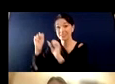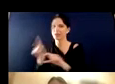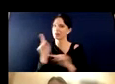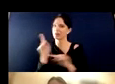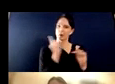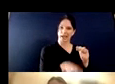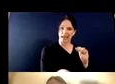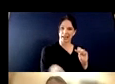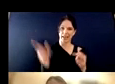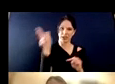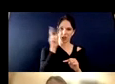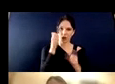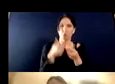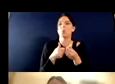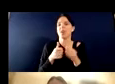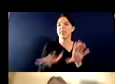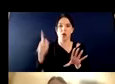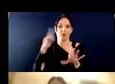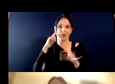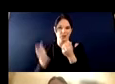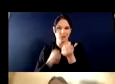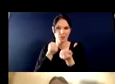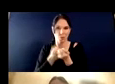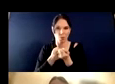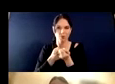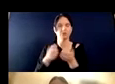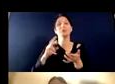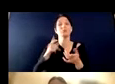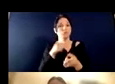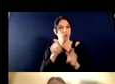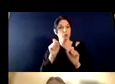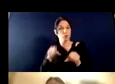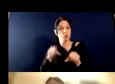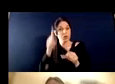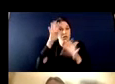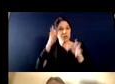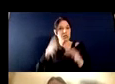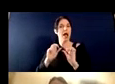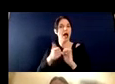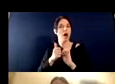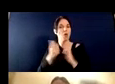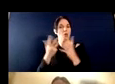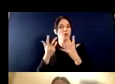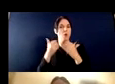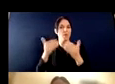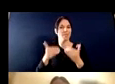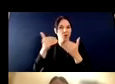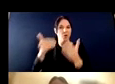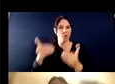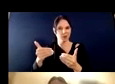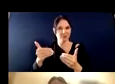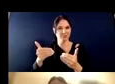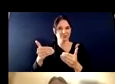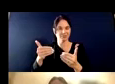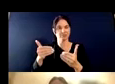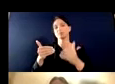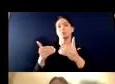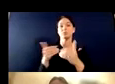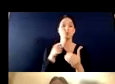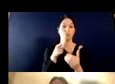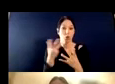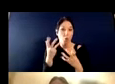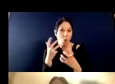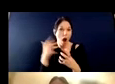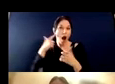hear without amplification. That way you can decide how you want to move forward. Would you like to amplify sounds so that they